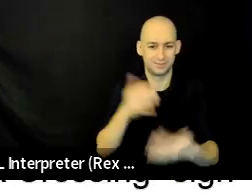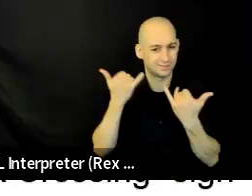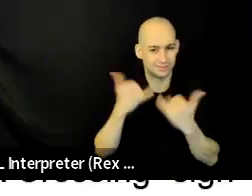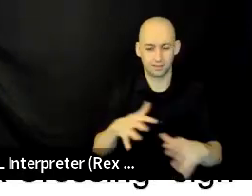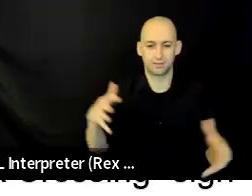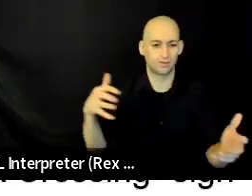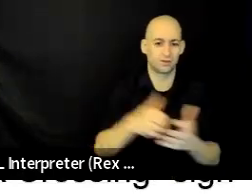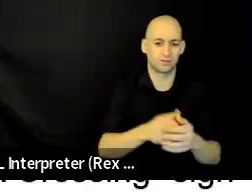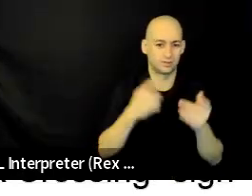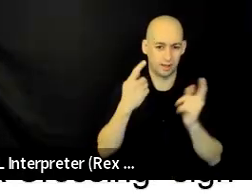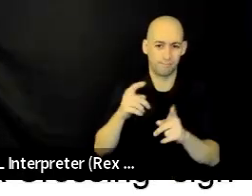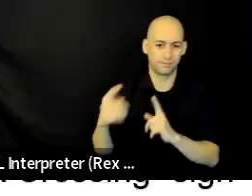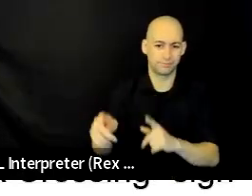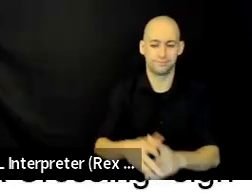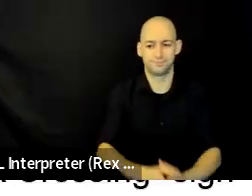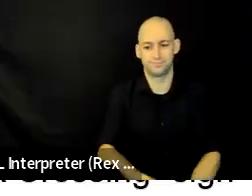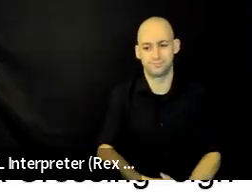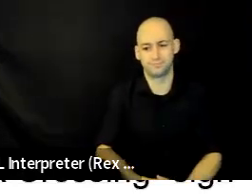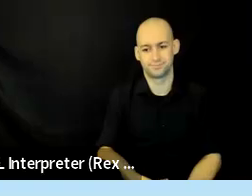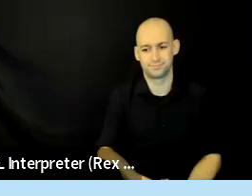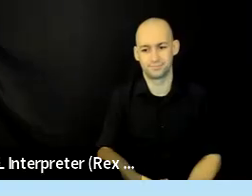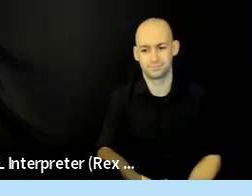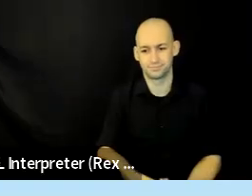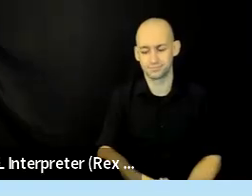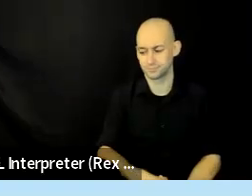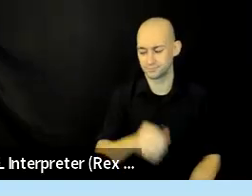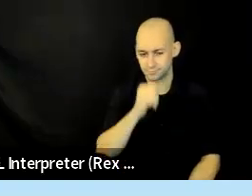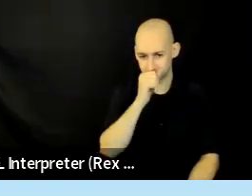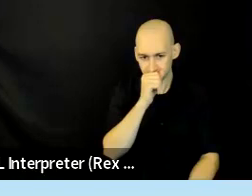occur. Next slide.